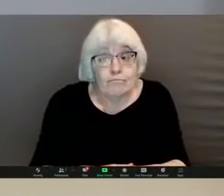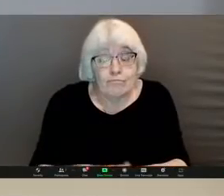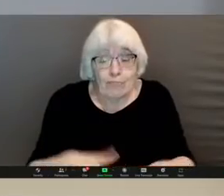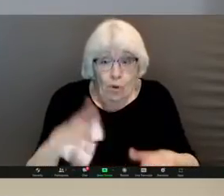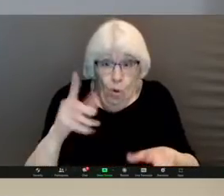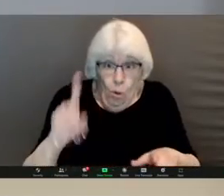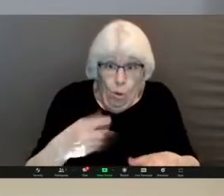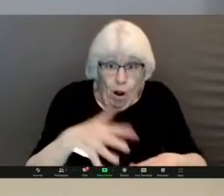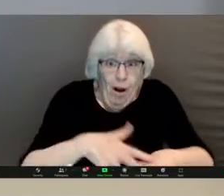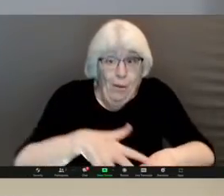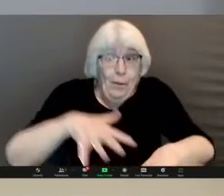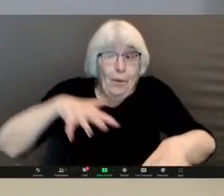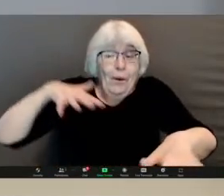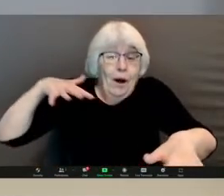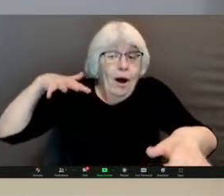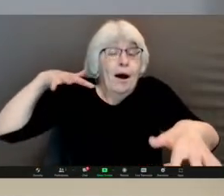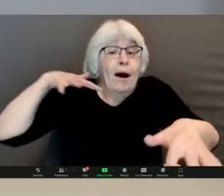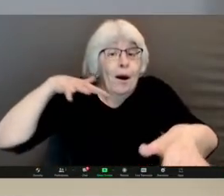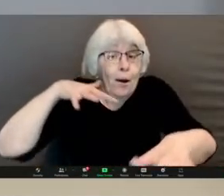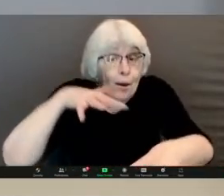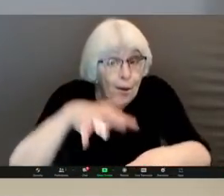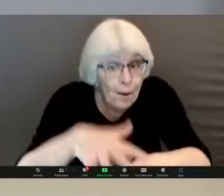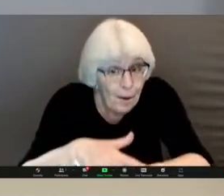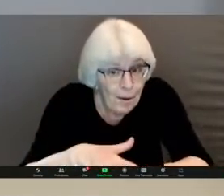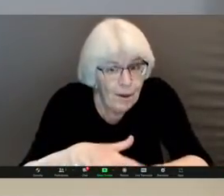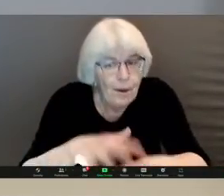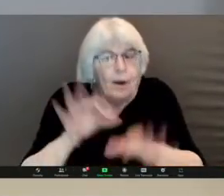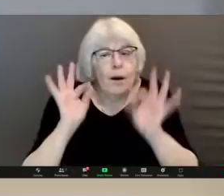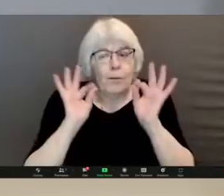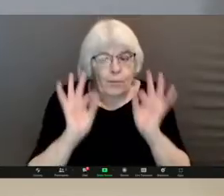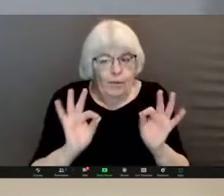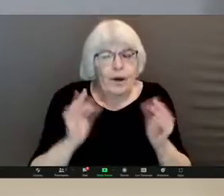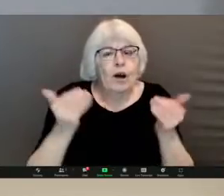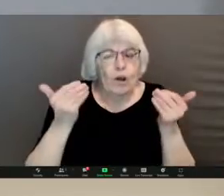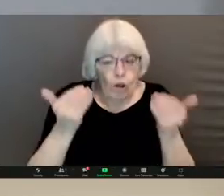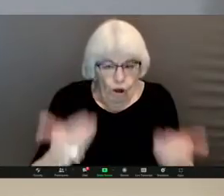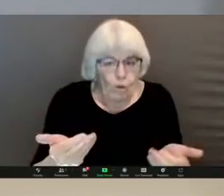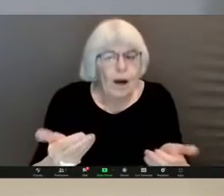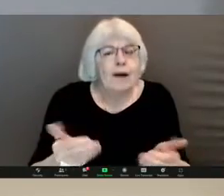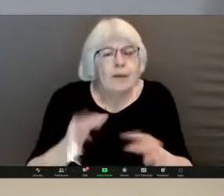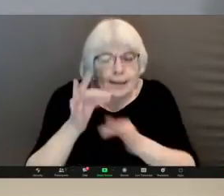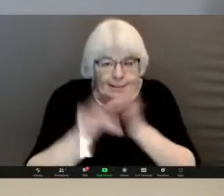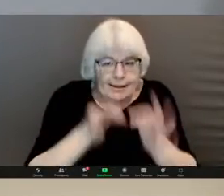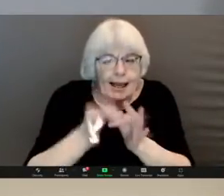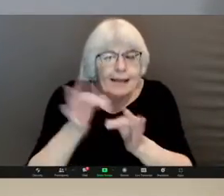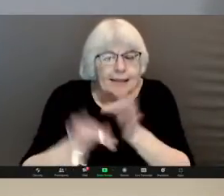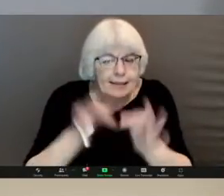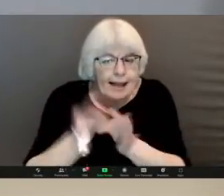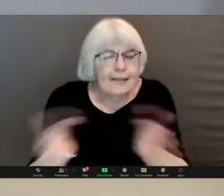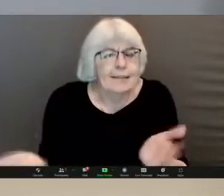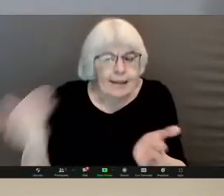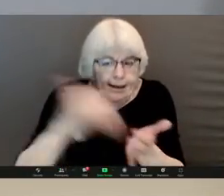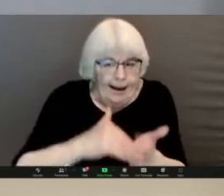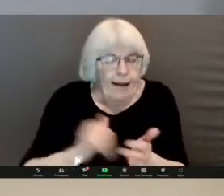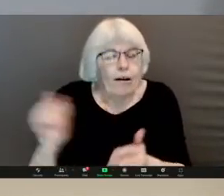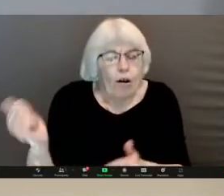everyone, even fully vaccinated people from outside Atlantic Canada. And they always continue to test the people who are